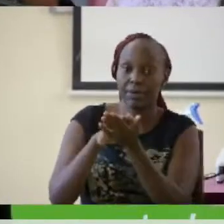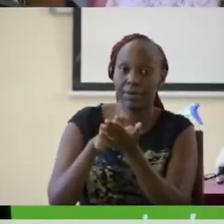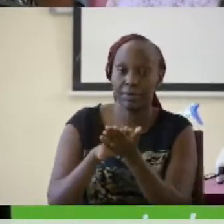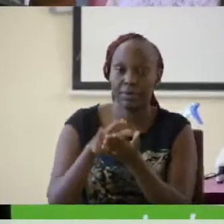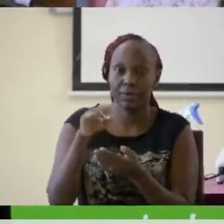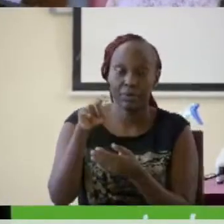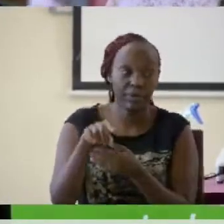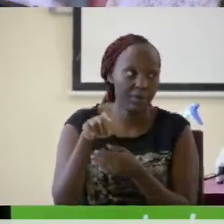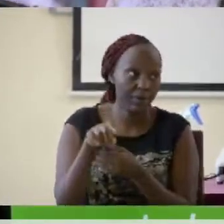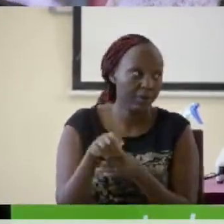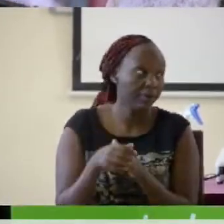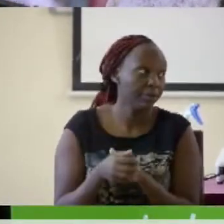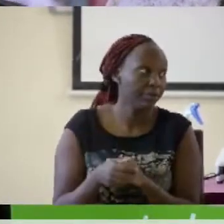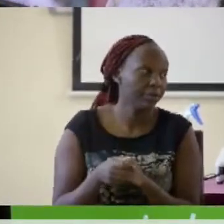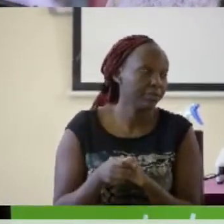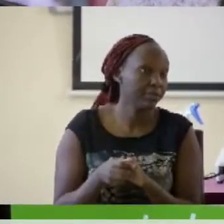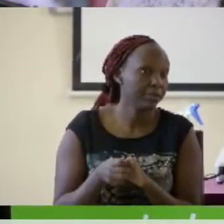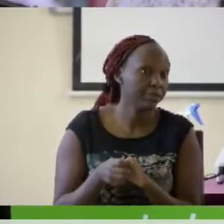need